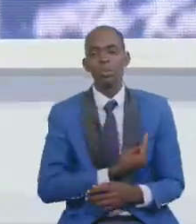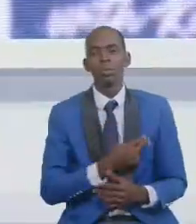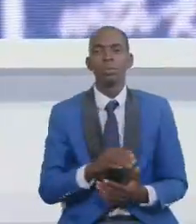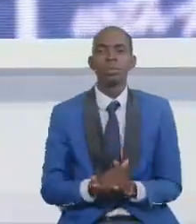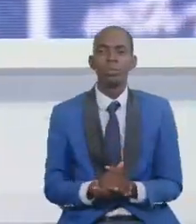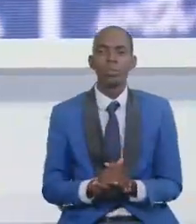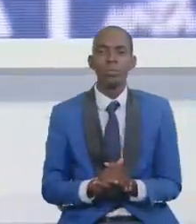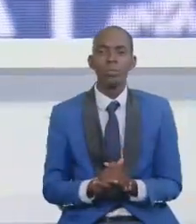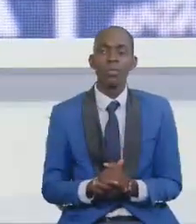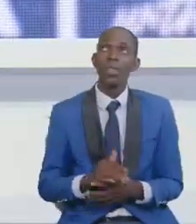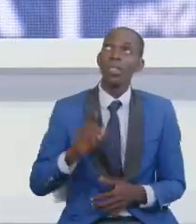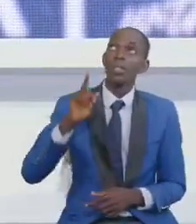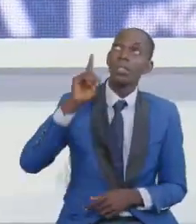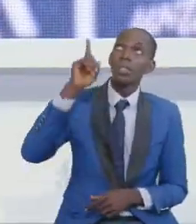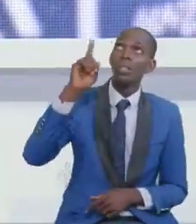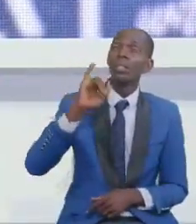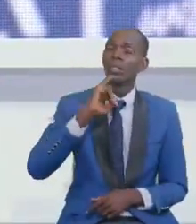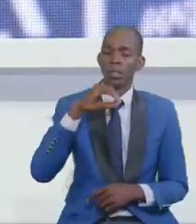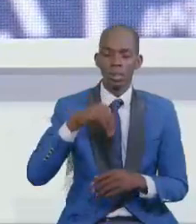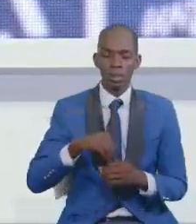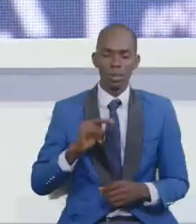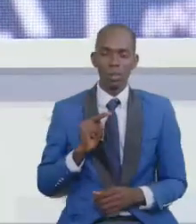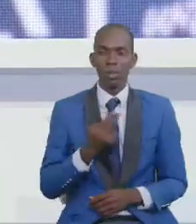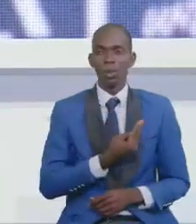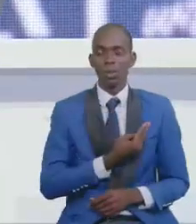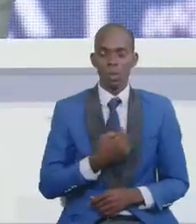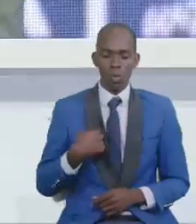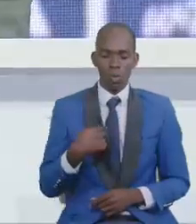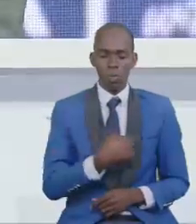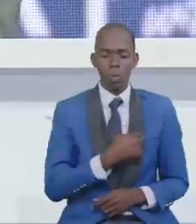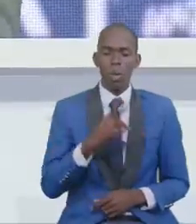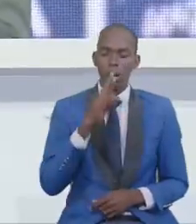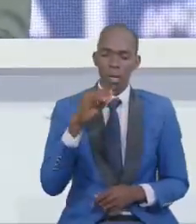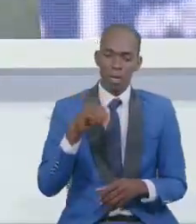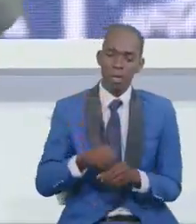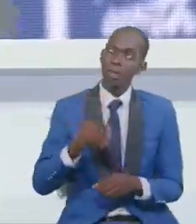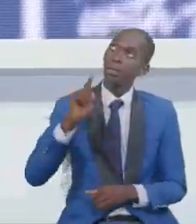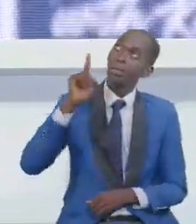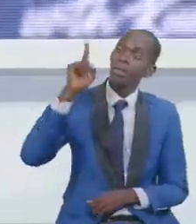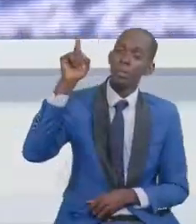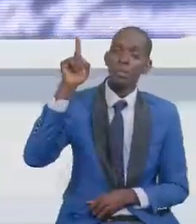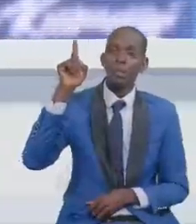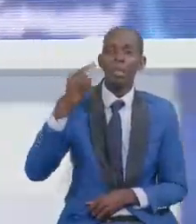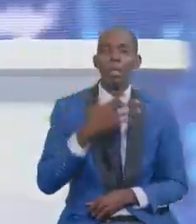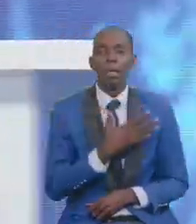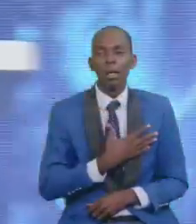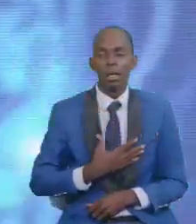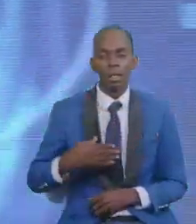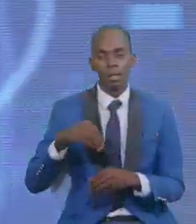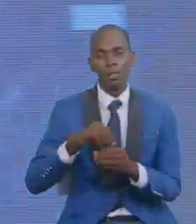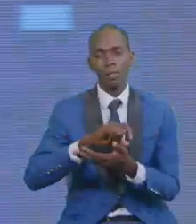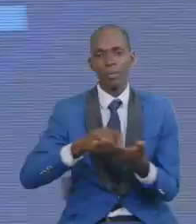He is in us. We are in him. And then in verse